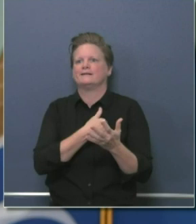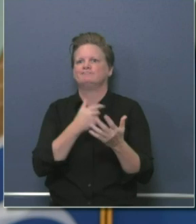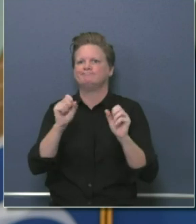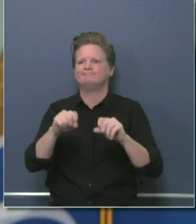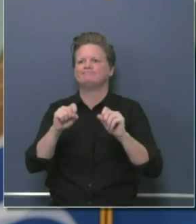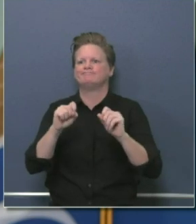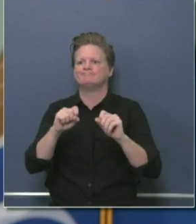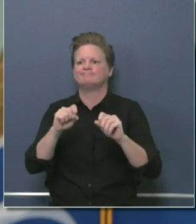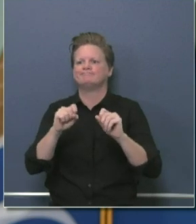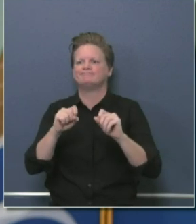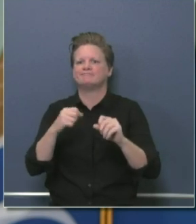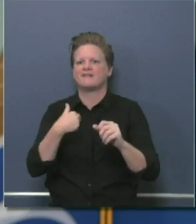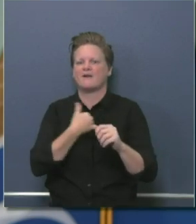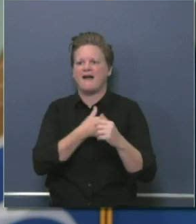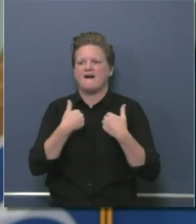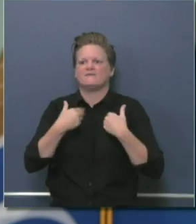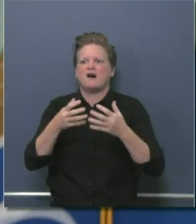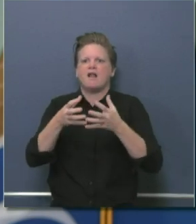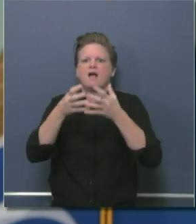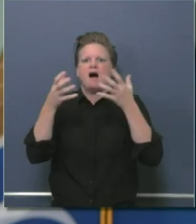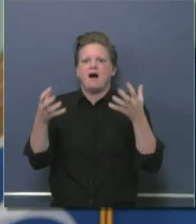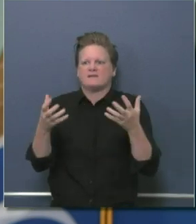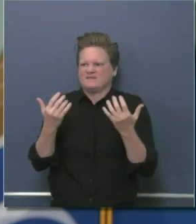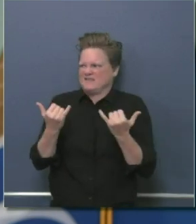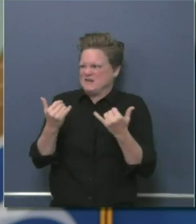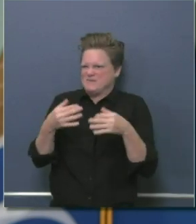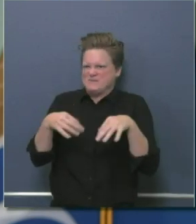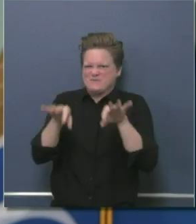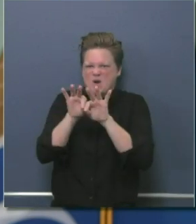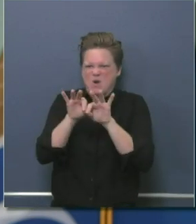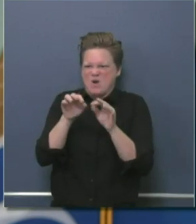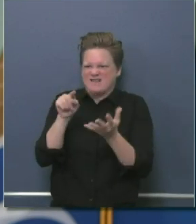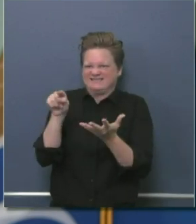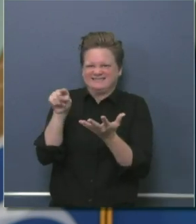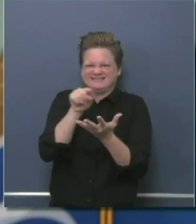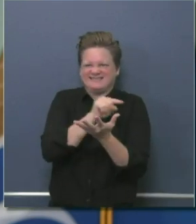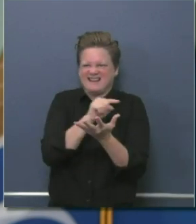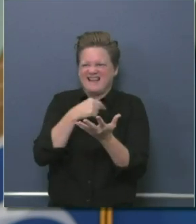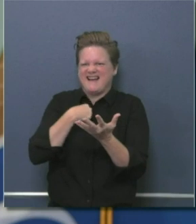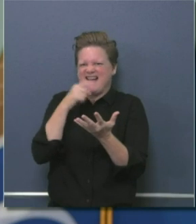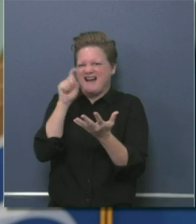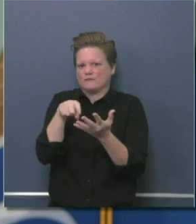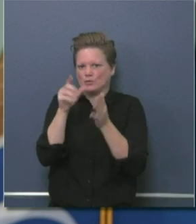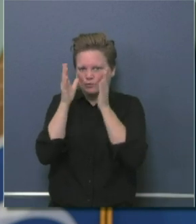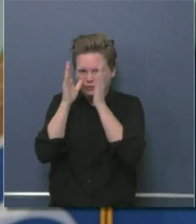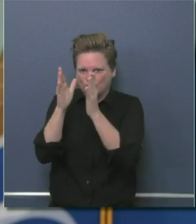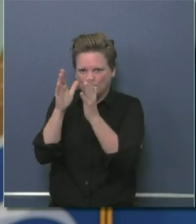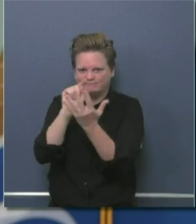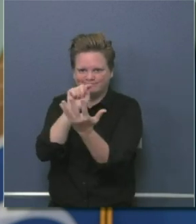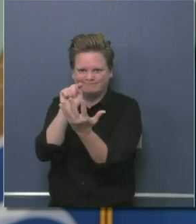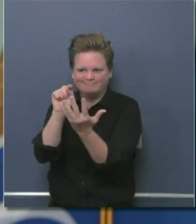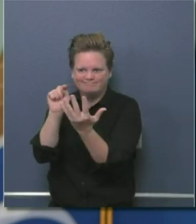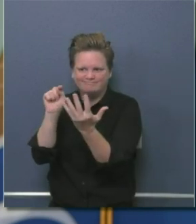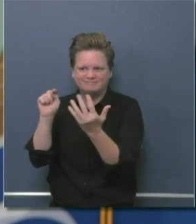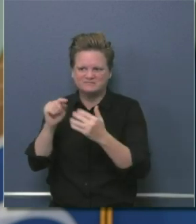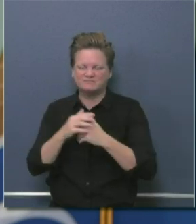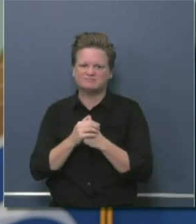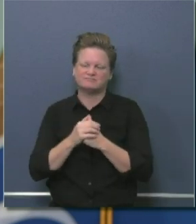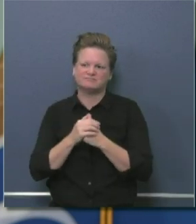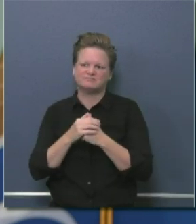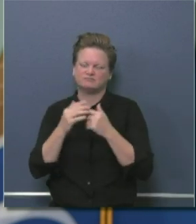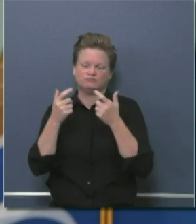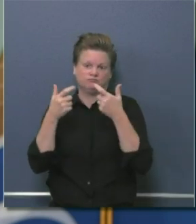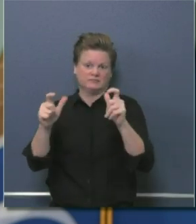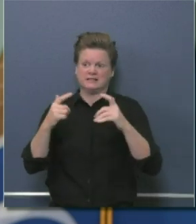essence of this moment. And you just highlighted, for example, one of them, a vaping concern that is still